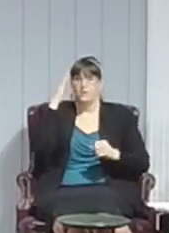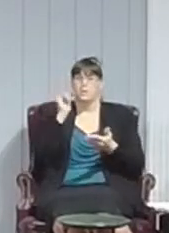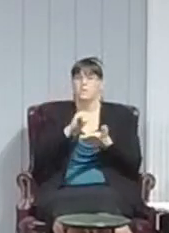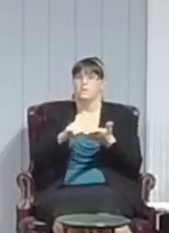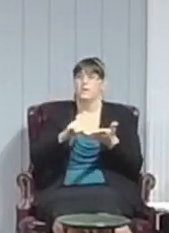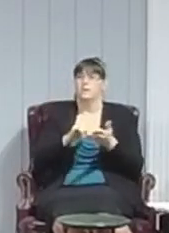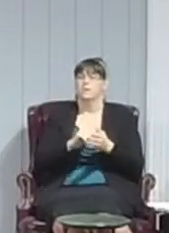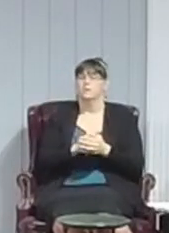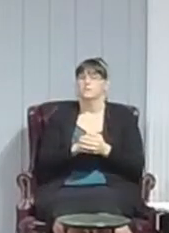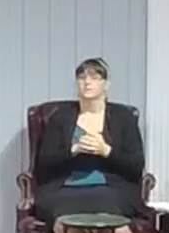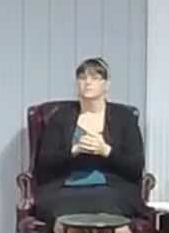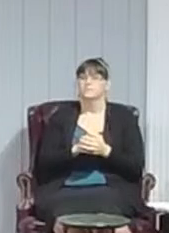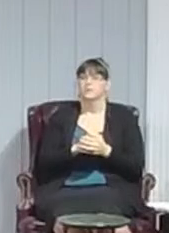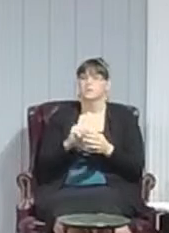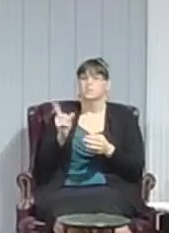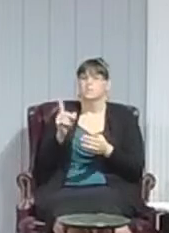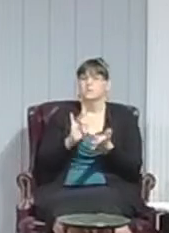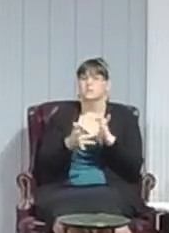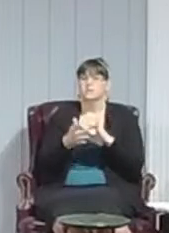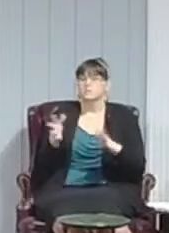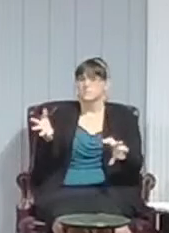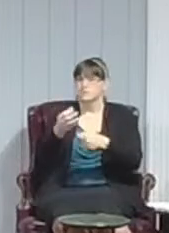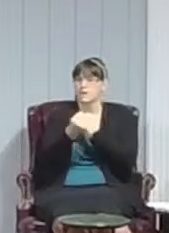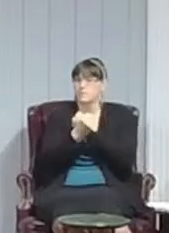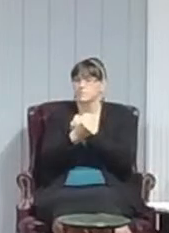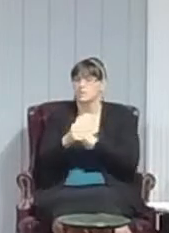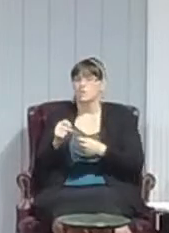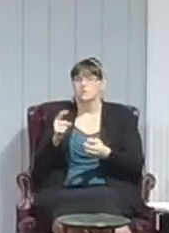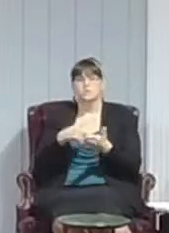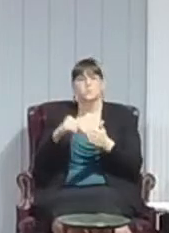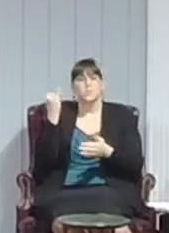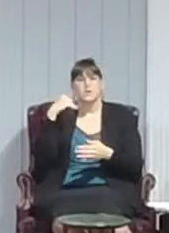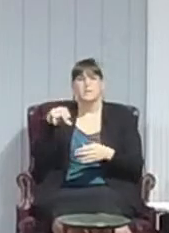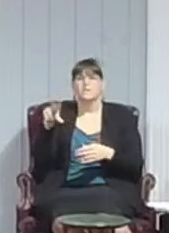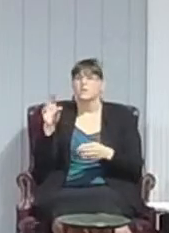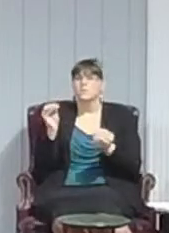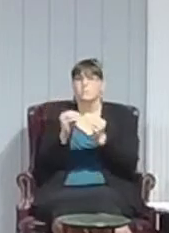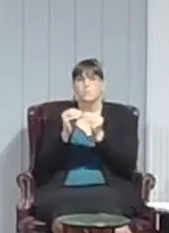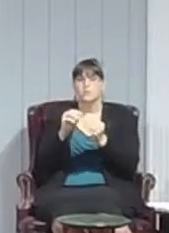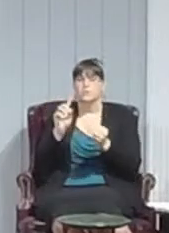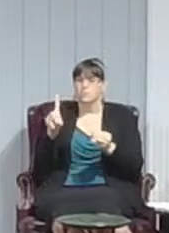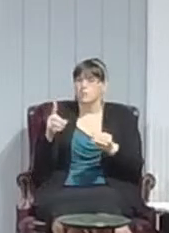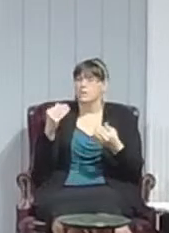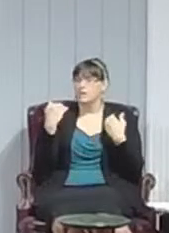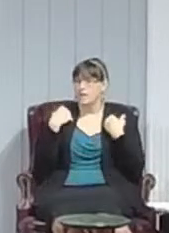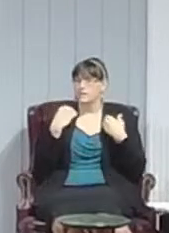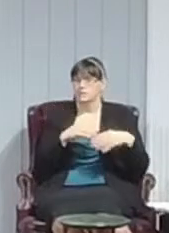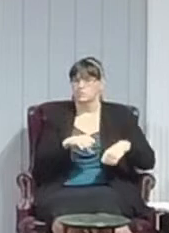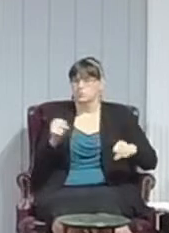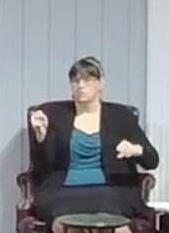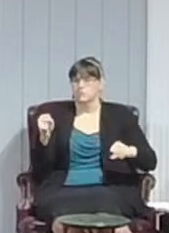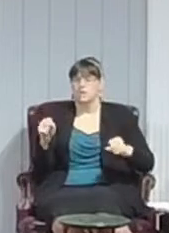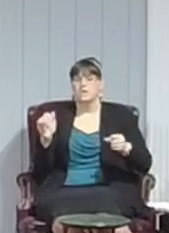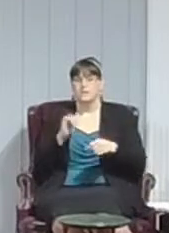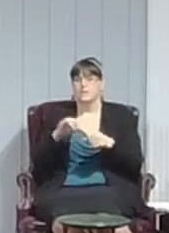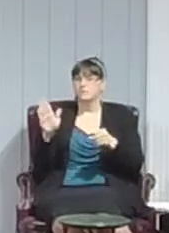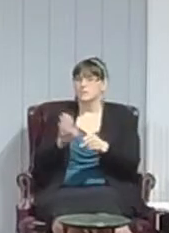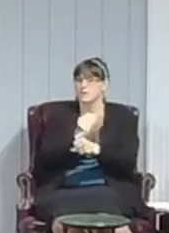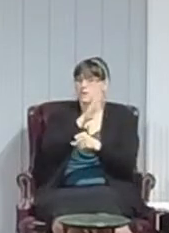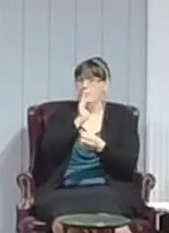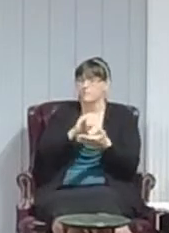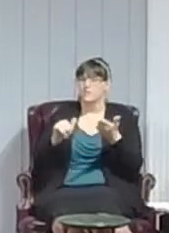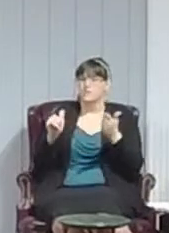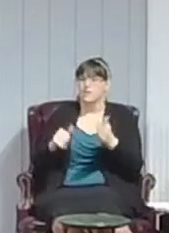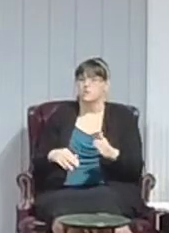to the Garden of Gethsemane, where Jesus was captured. What if more than one had taken swords? What if there had been enough of them go up there that they were able to mount